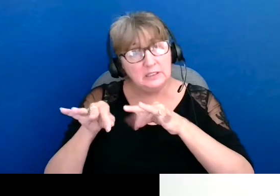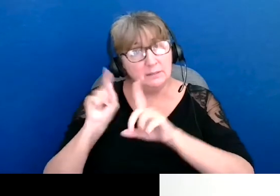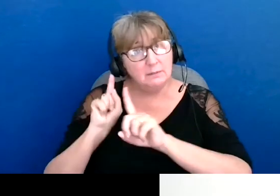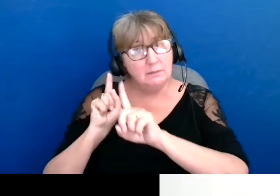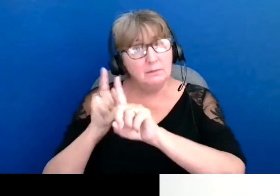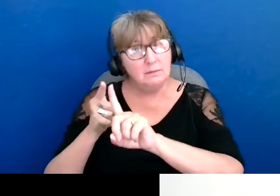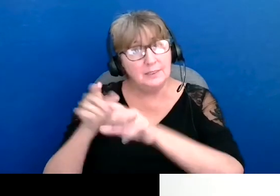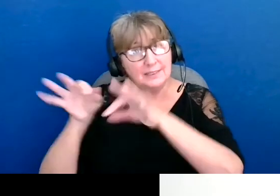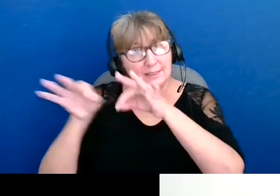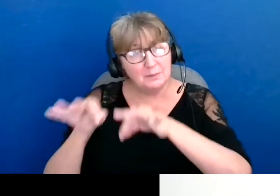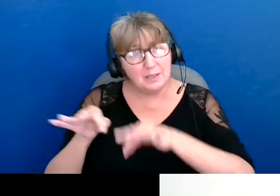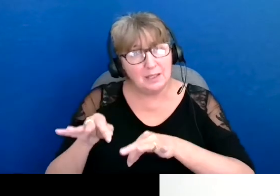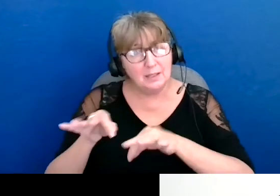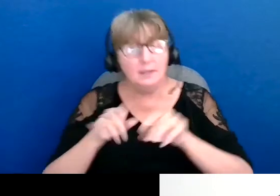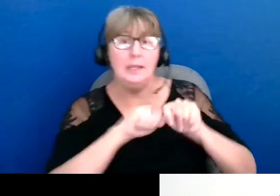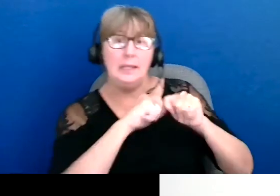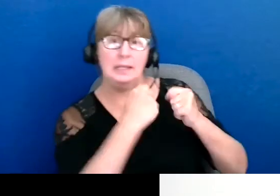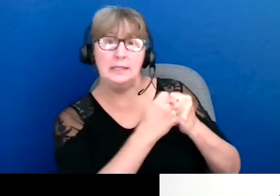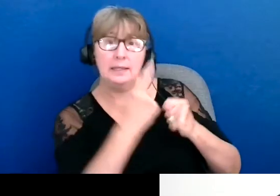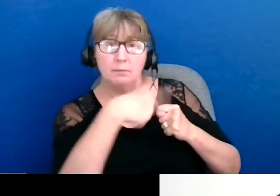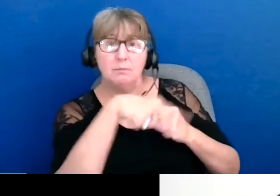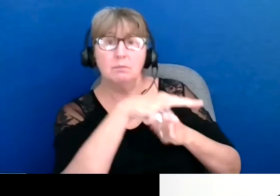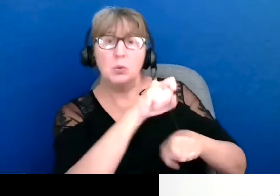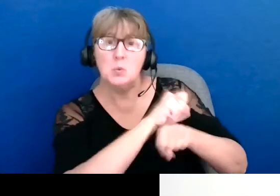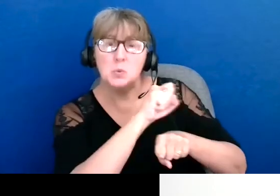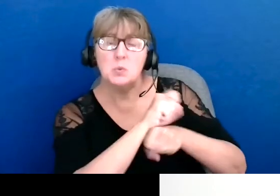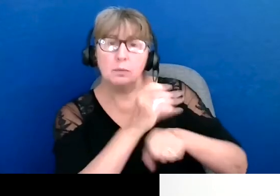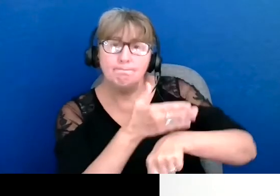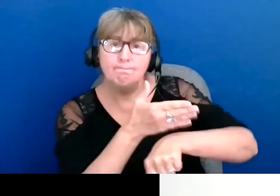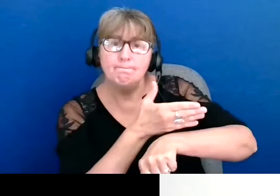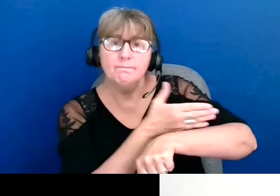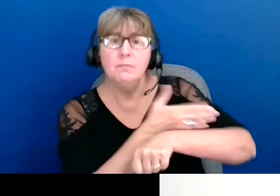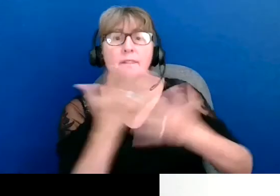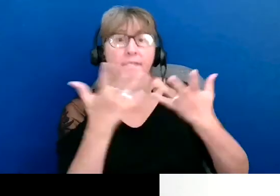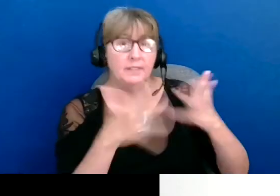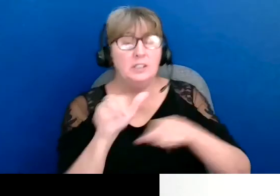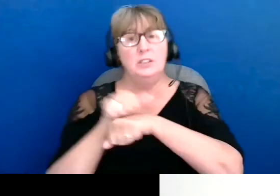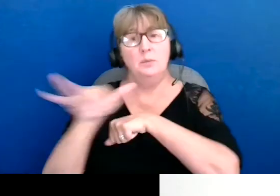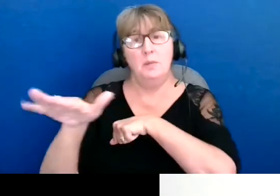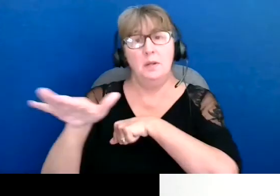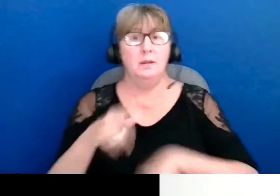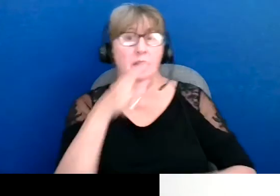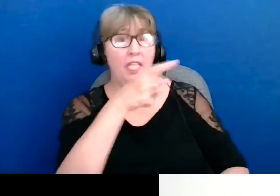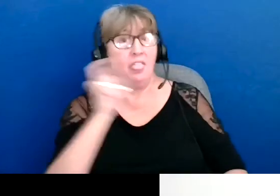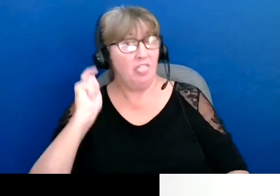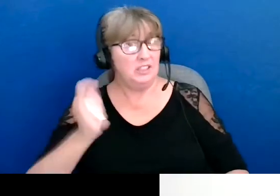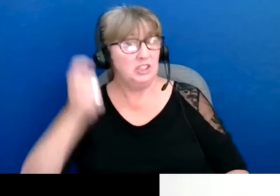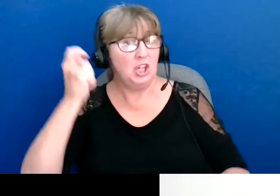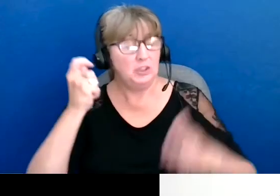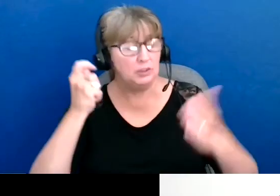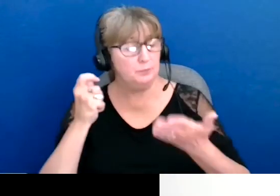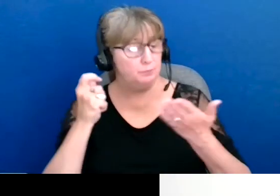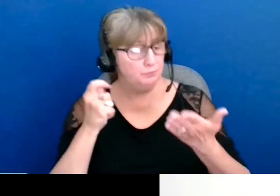my team worked on this and submitted it. And the judge read briefs from